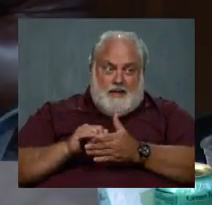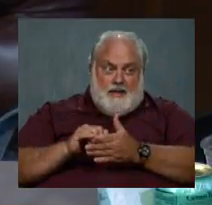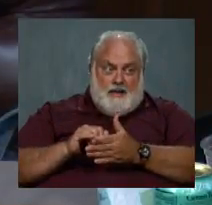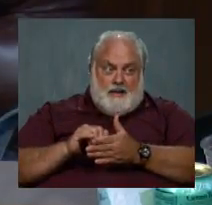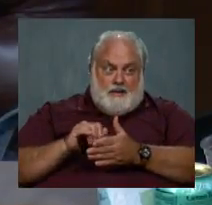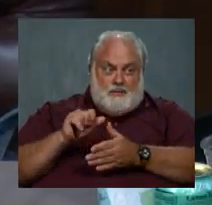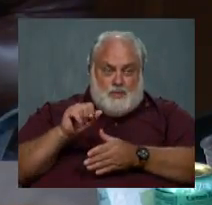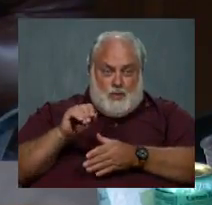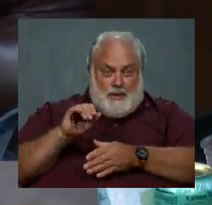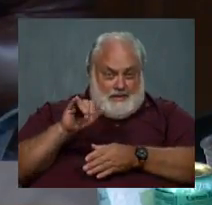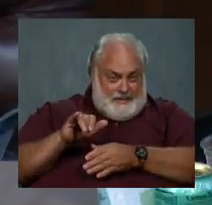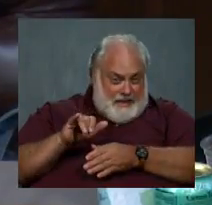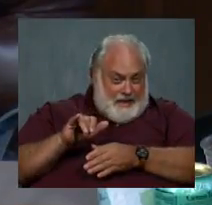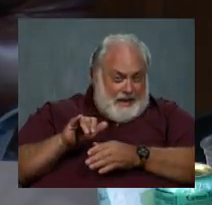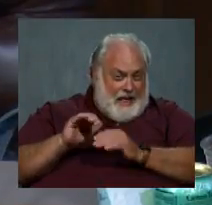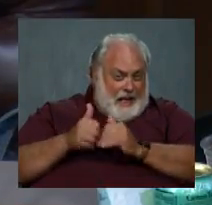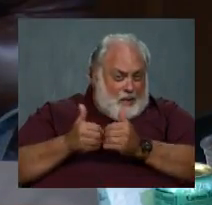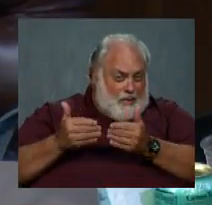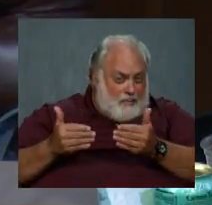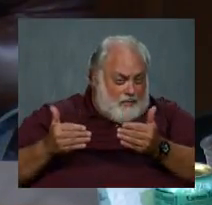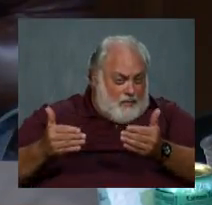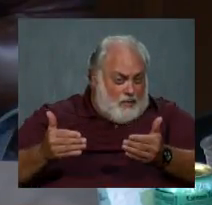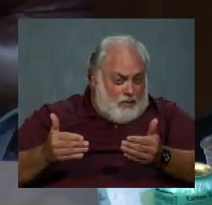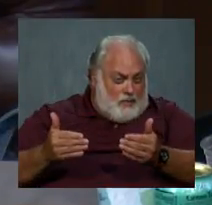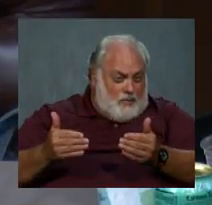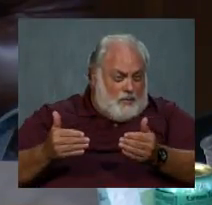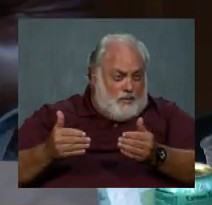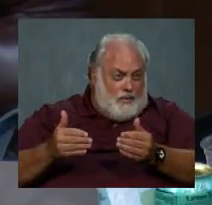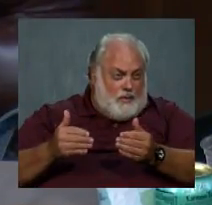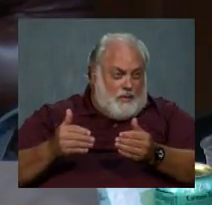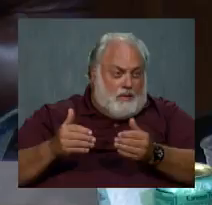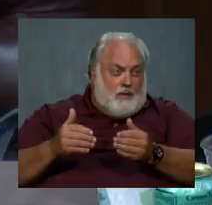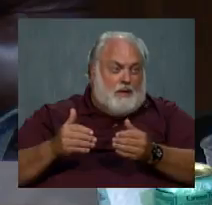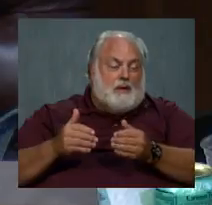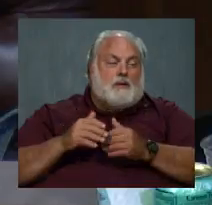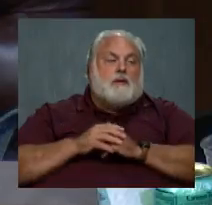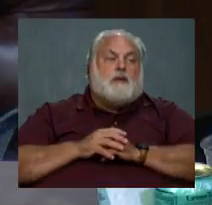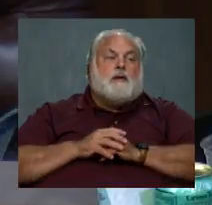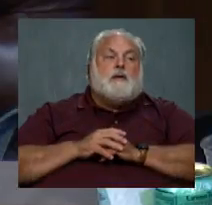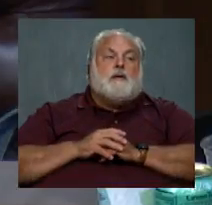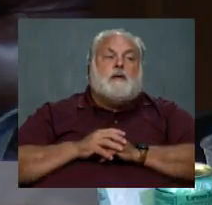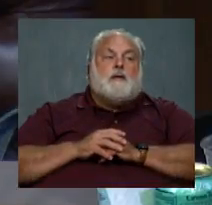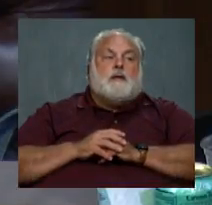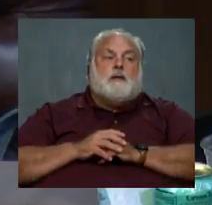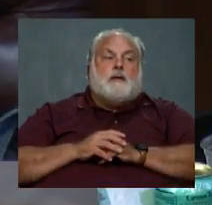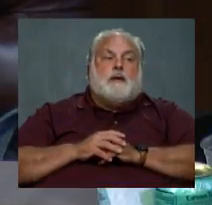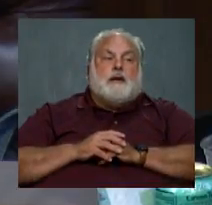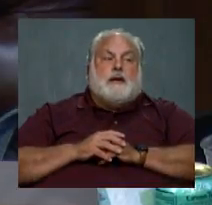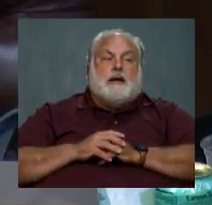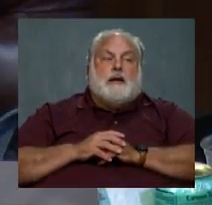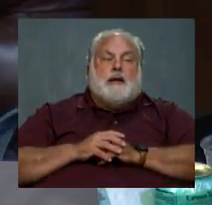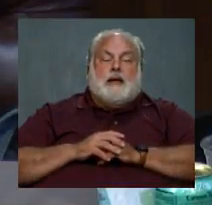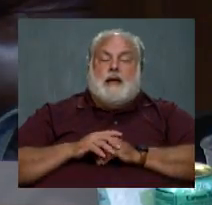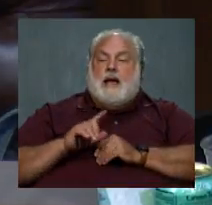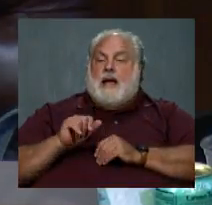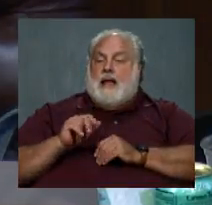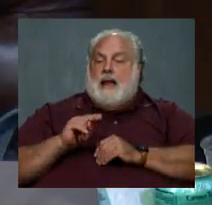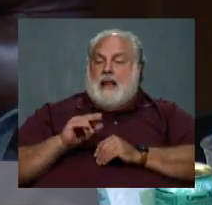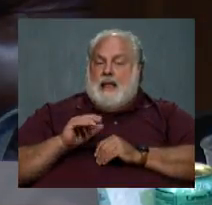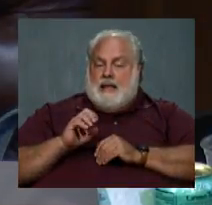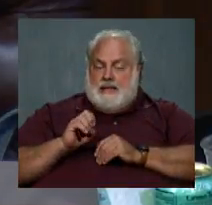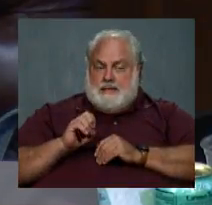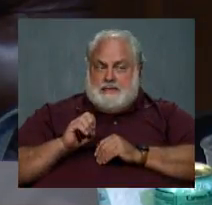sure this is the way we move forward before programs or initiatives we funded. And Lance, you know, it's time for me to use this